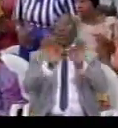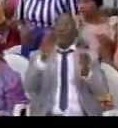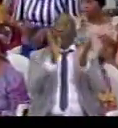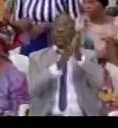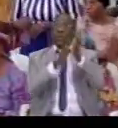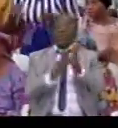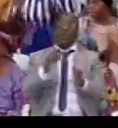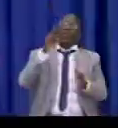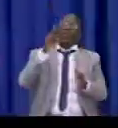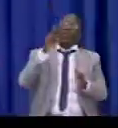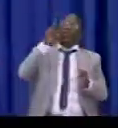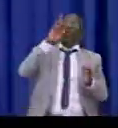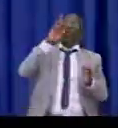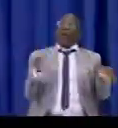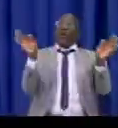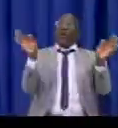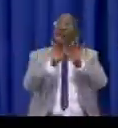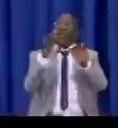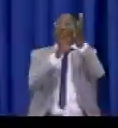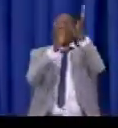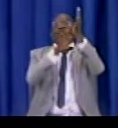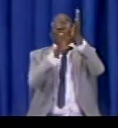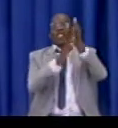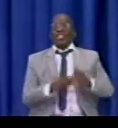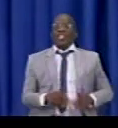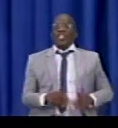You are worthy of